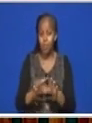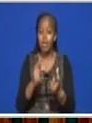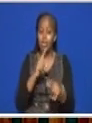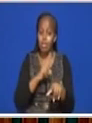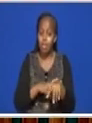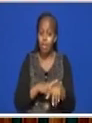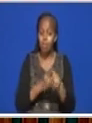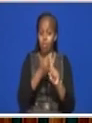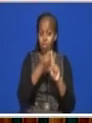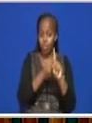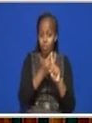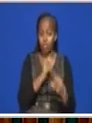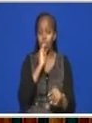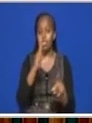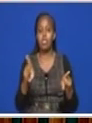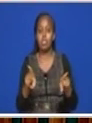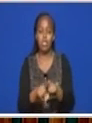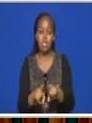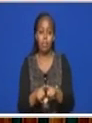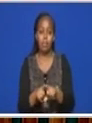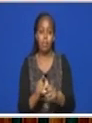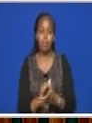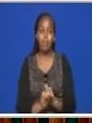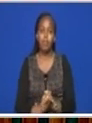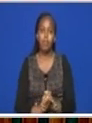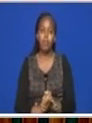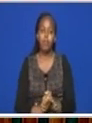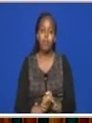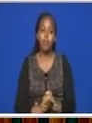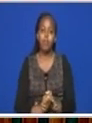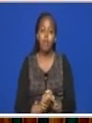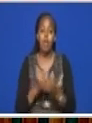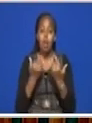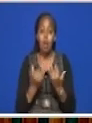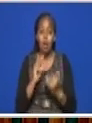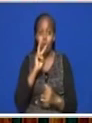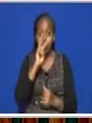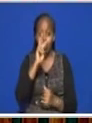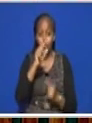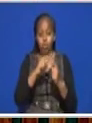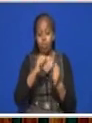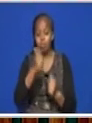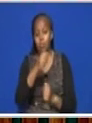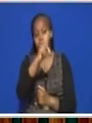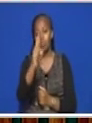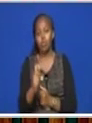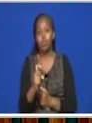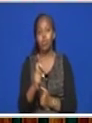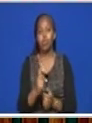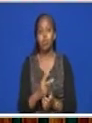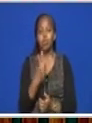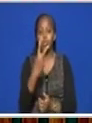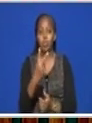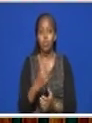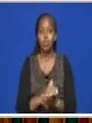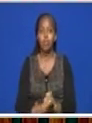the temperature is kept constant. Now, looking at our next question, our sample question number